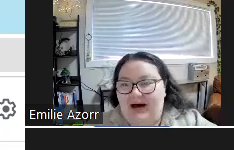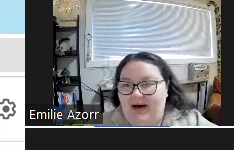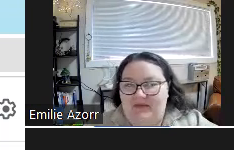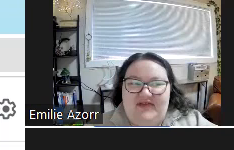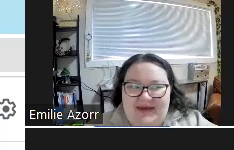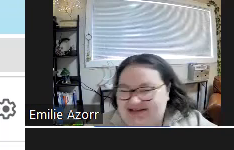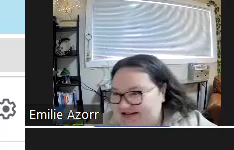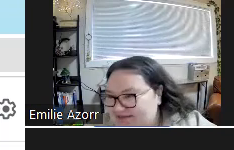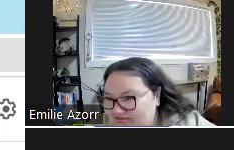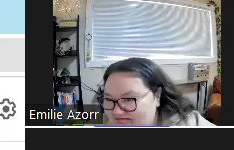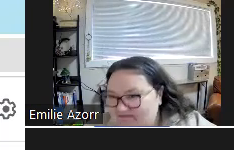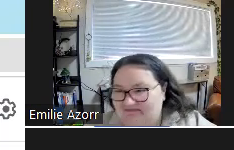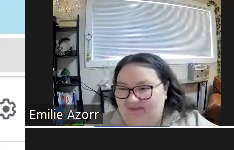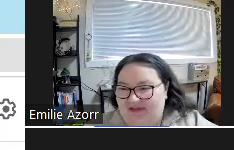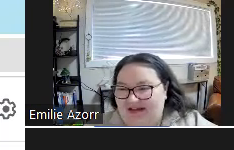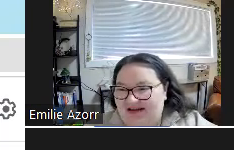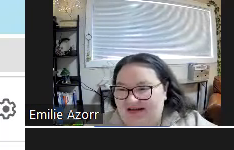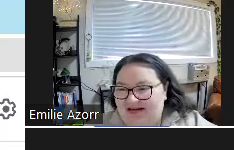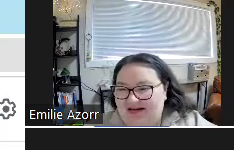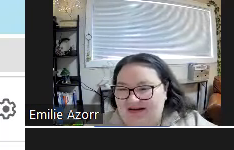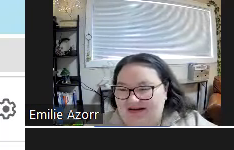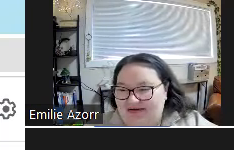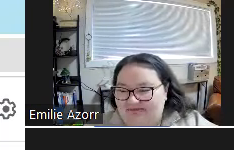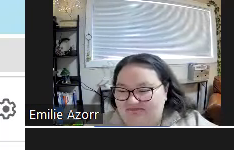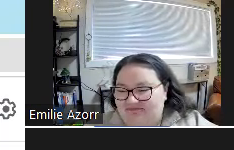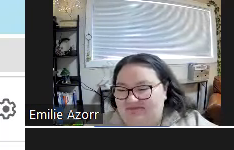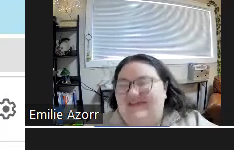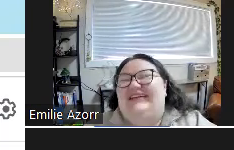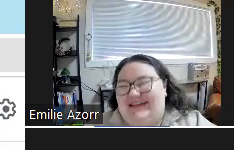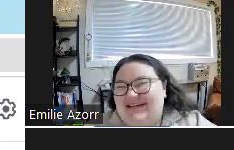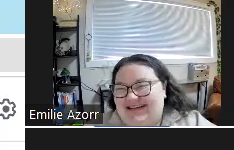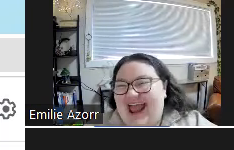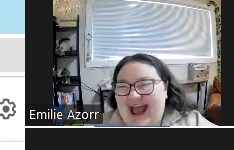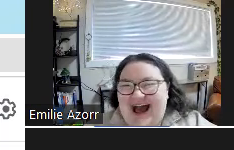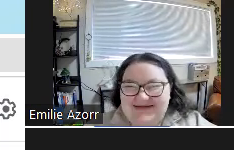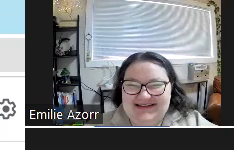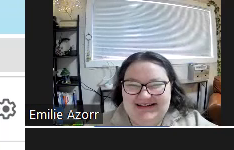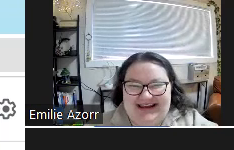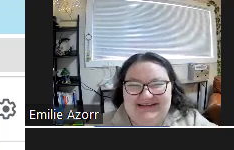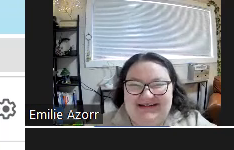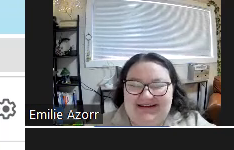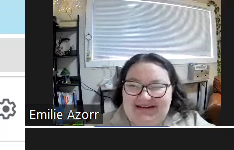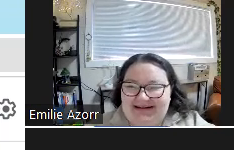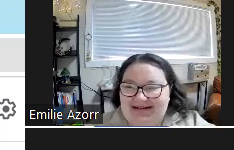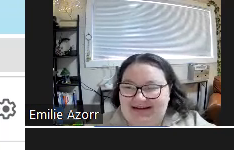time, if that makes sense. Makes perfect sense. Thank you so much. Yeah,